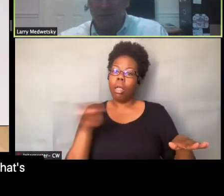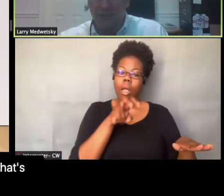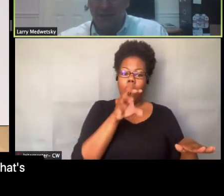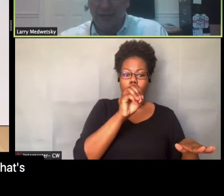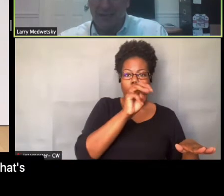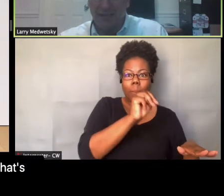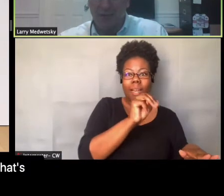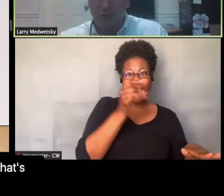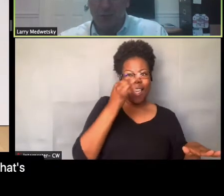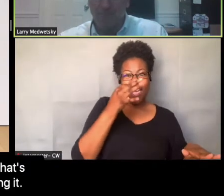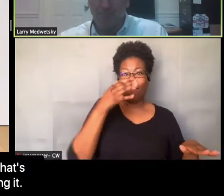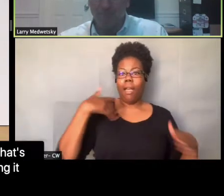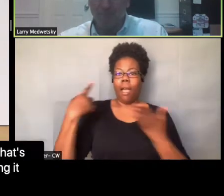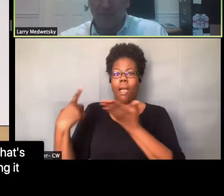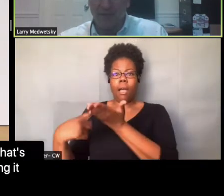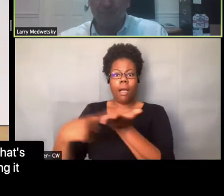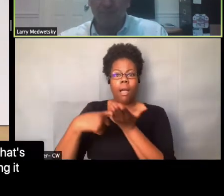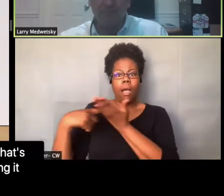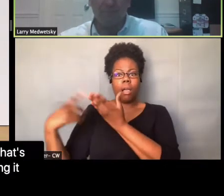in terms of hearing aid technology.